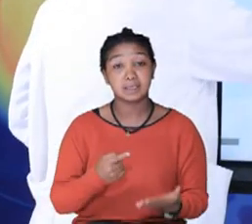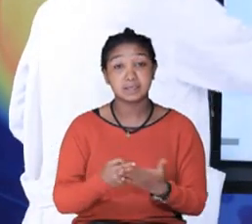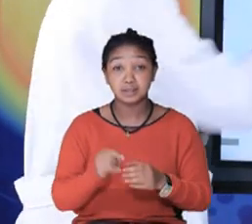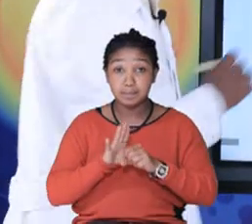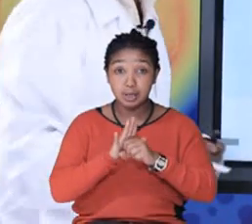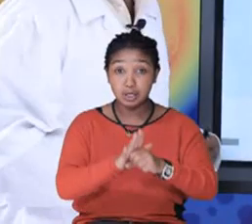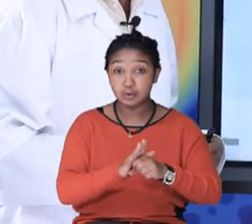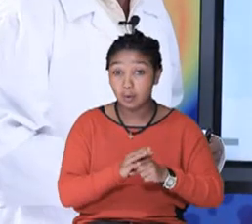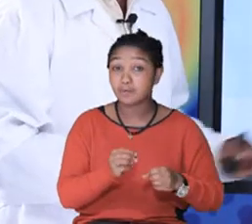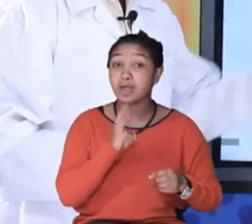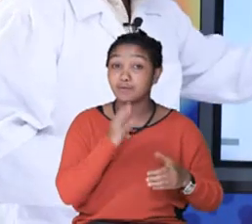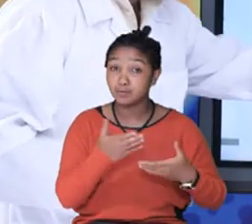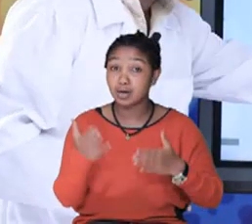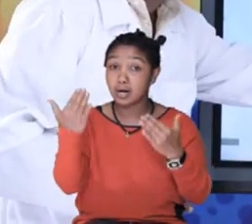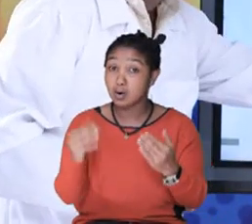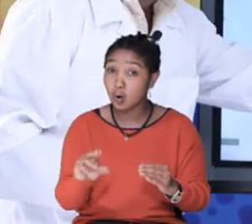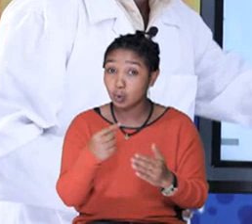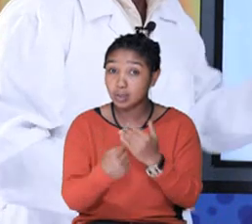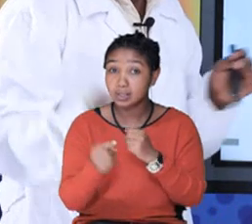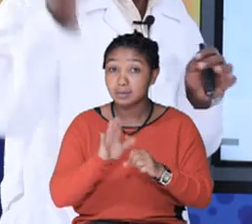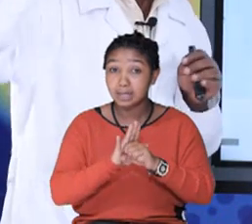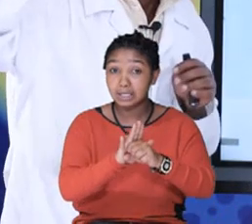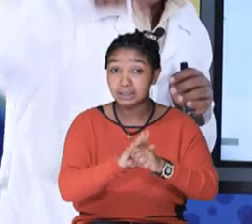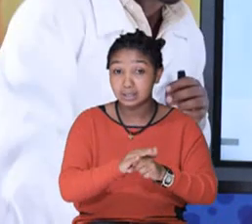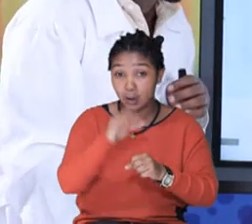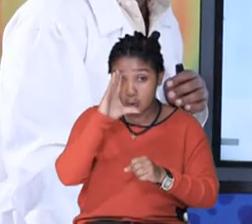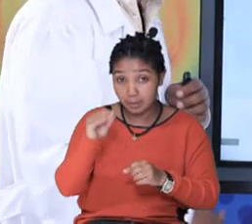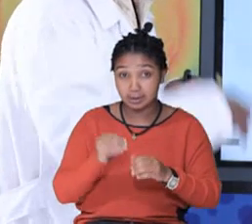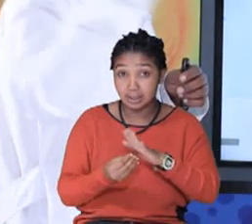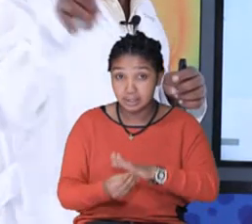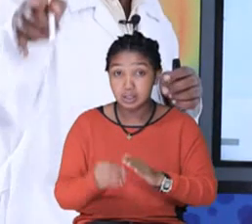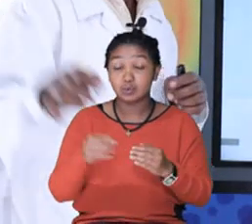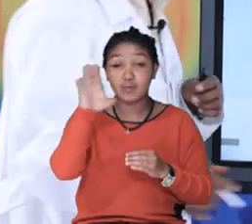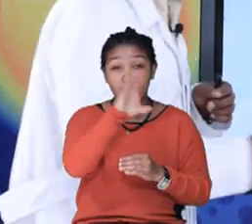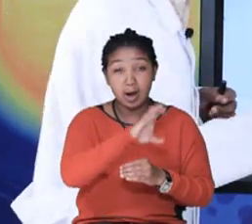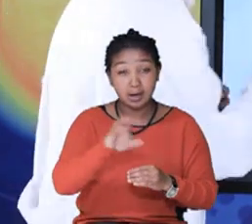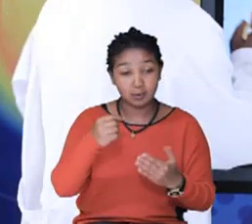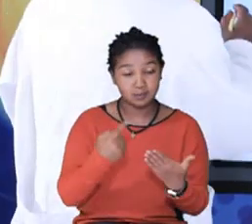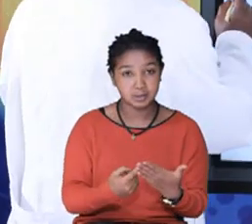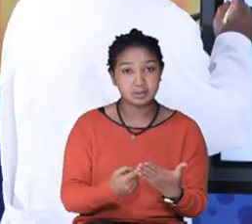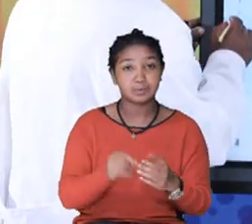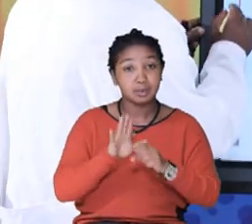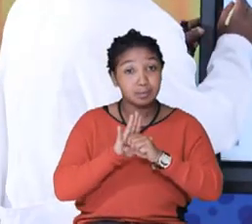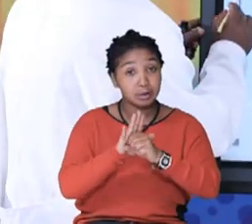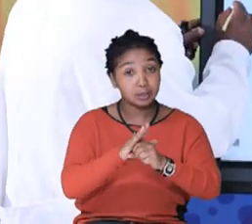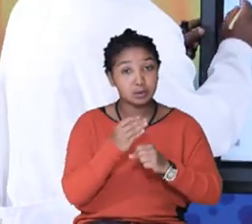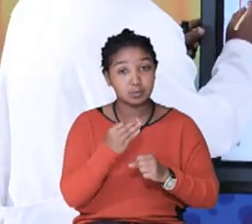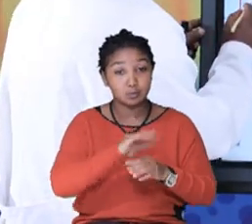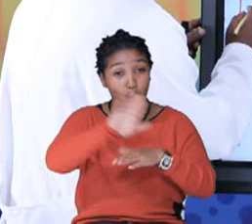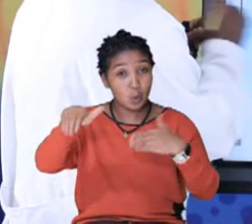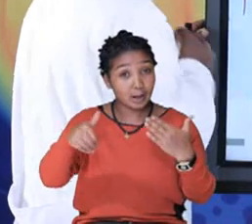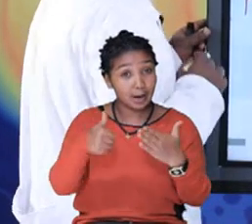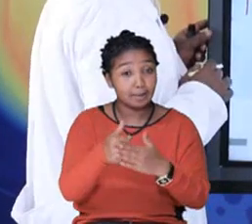is a pressure of a fluid. Notice this pressure that acting on a person. So to find the pressure of this,